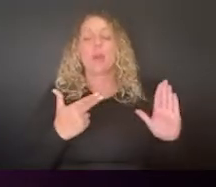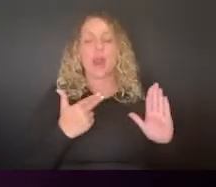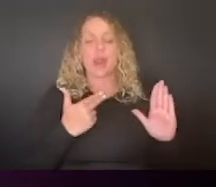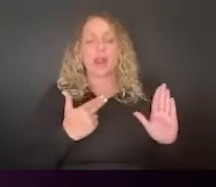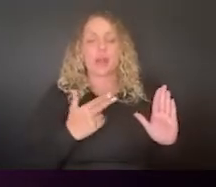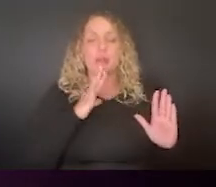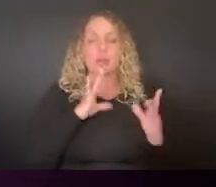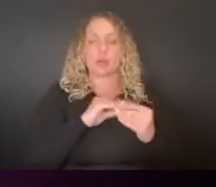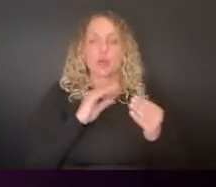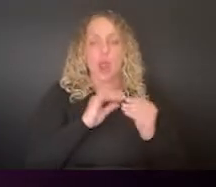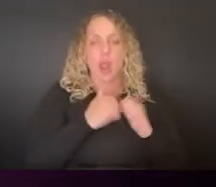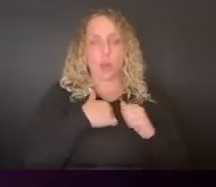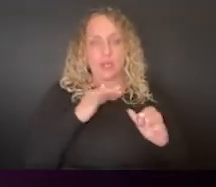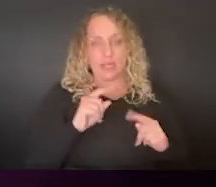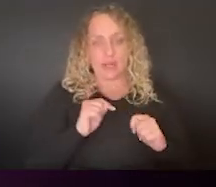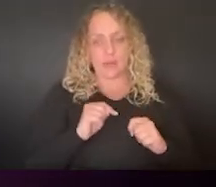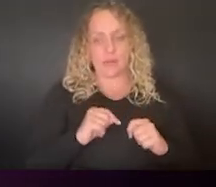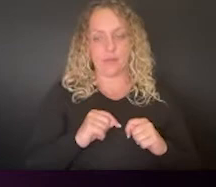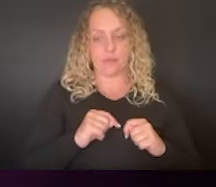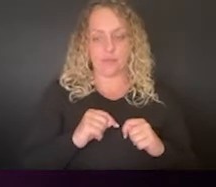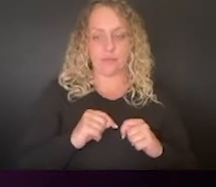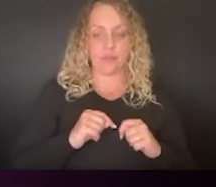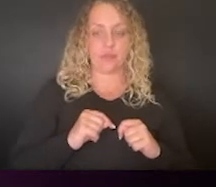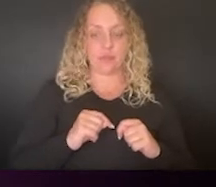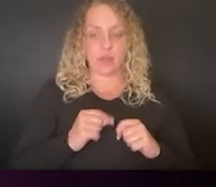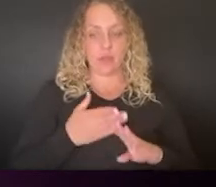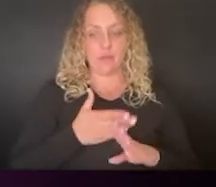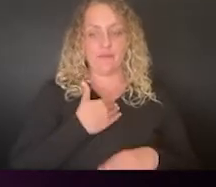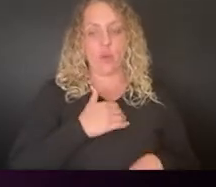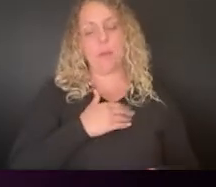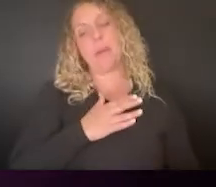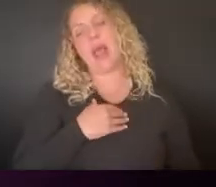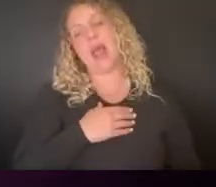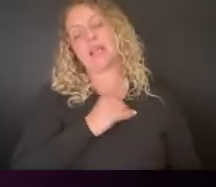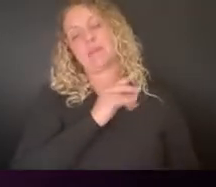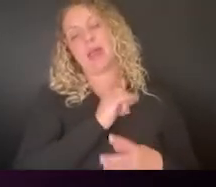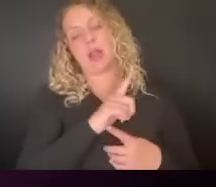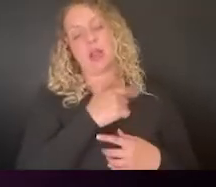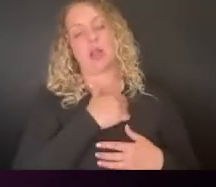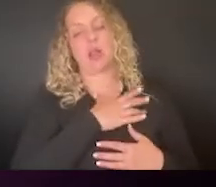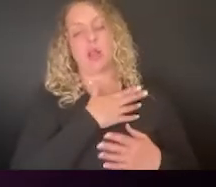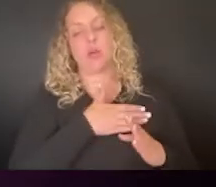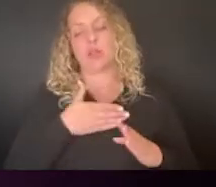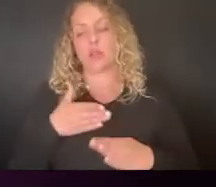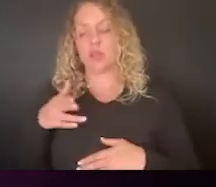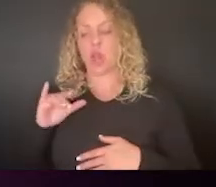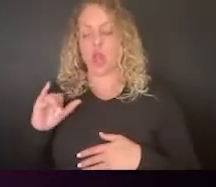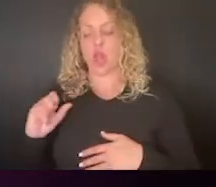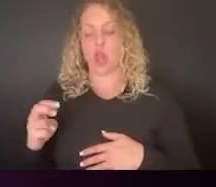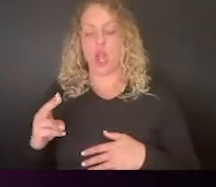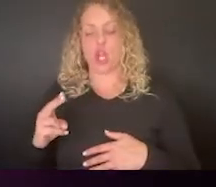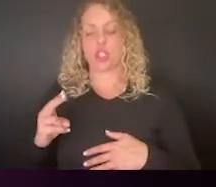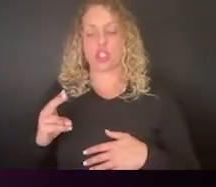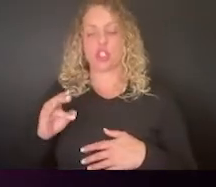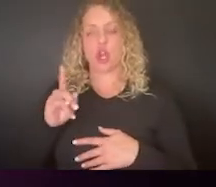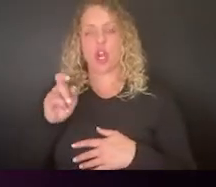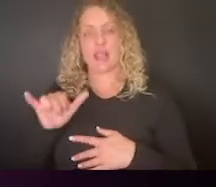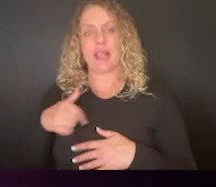then excitement went out, y'all. But you're here to learn about secret rebrands. So I'm going to tell you a story about how we did